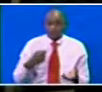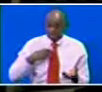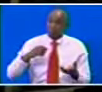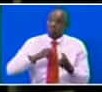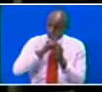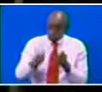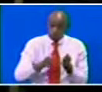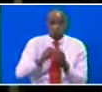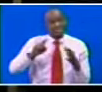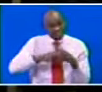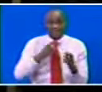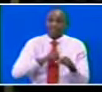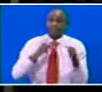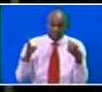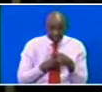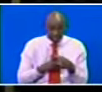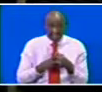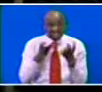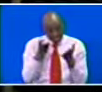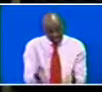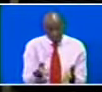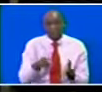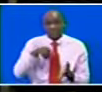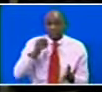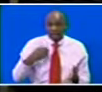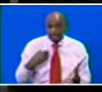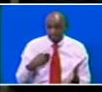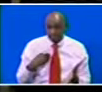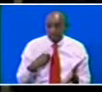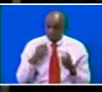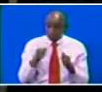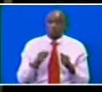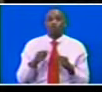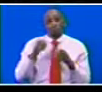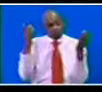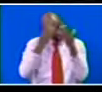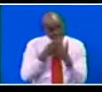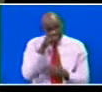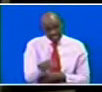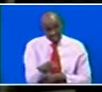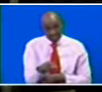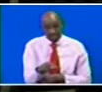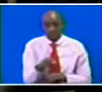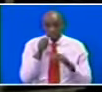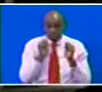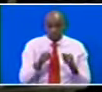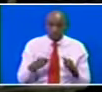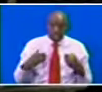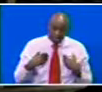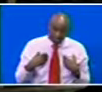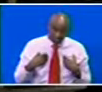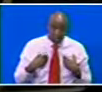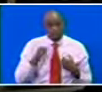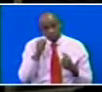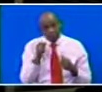started at about 7 p.m., but the results were announced late in the night at about 2 a.m. So today, are they going to announce early enough? Are they